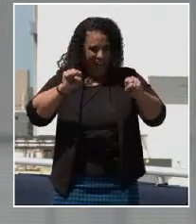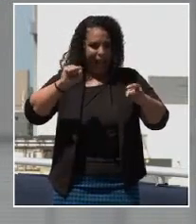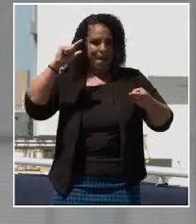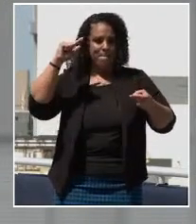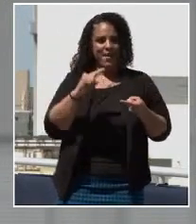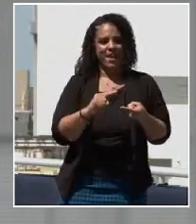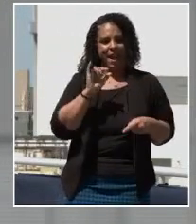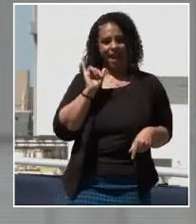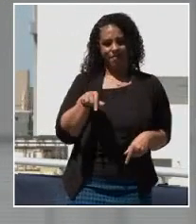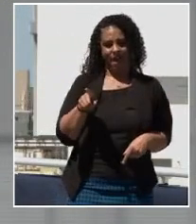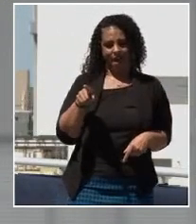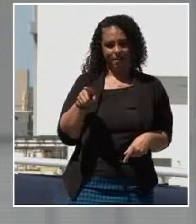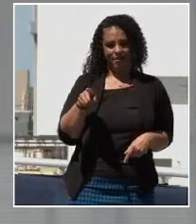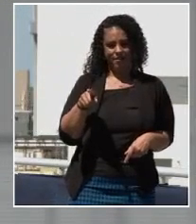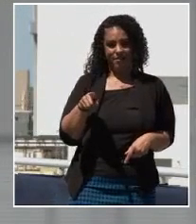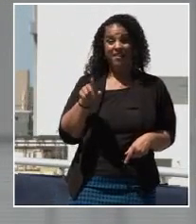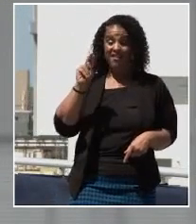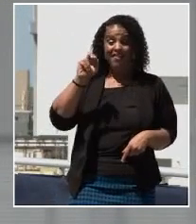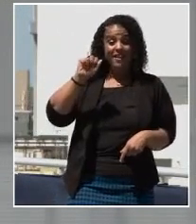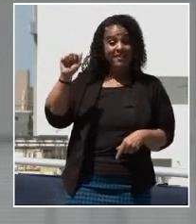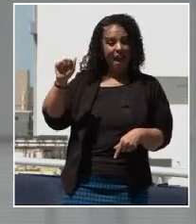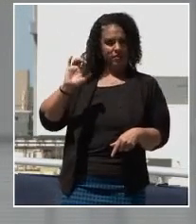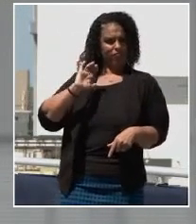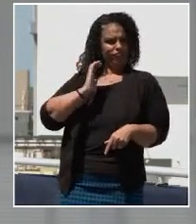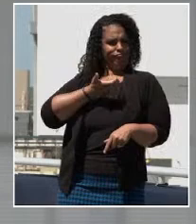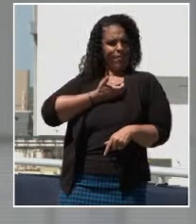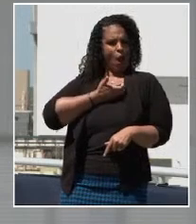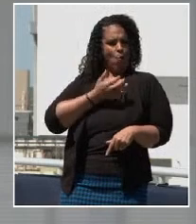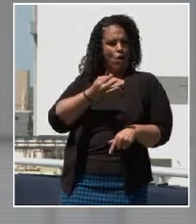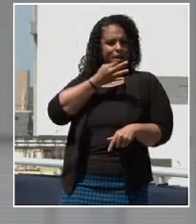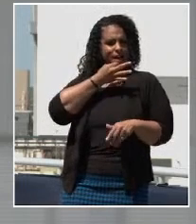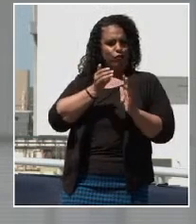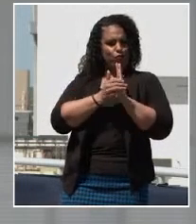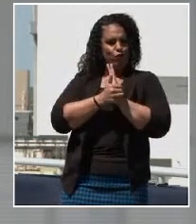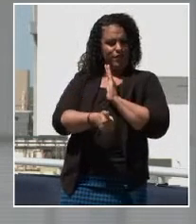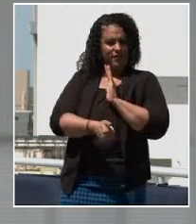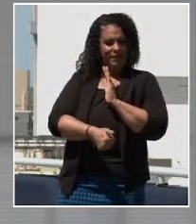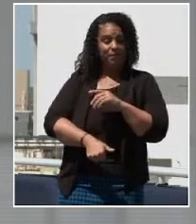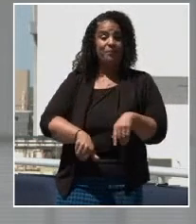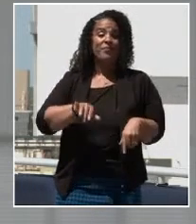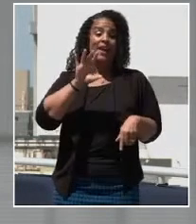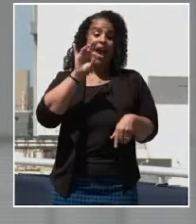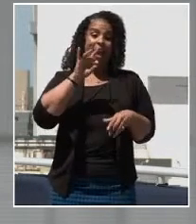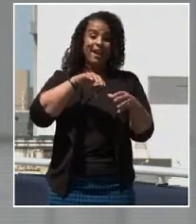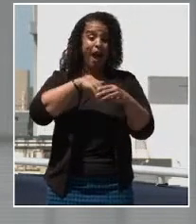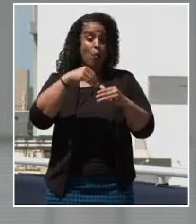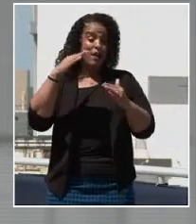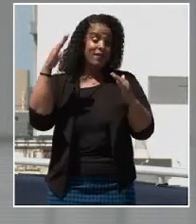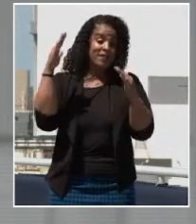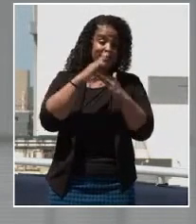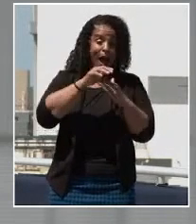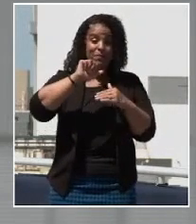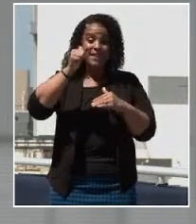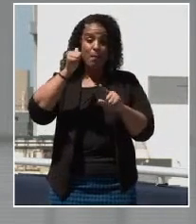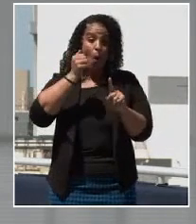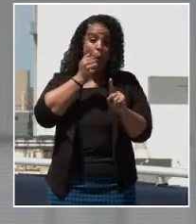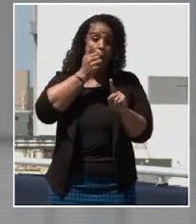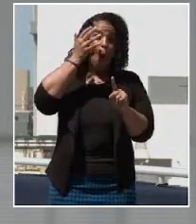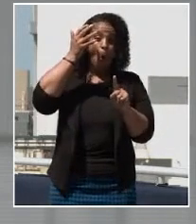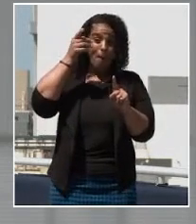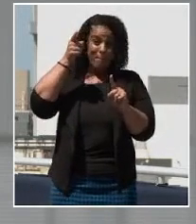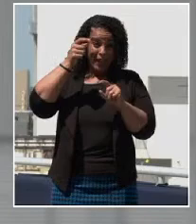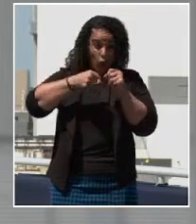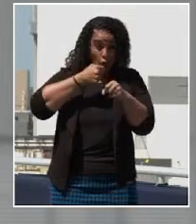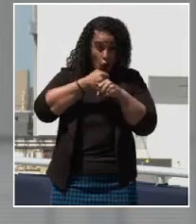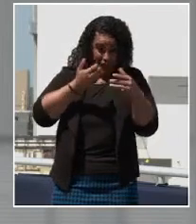it that's NASA's expertise eight of the top 10 warmest years on